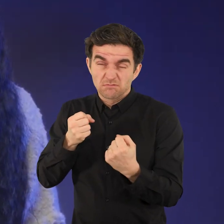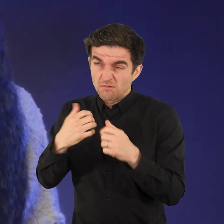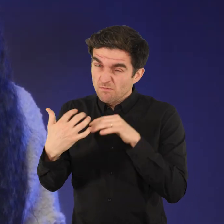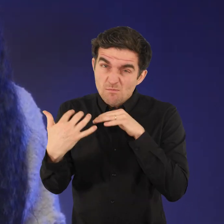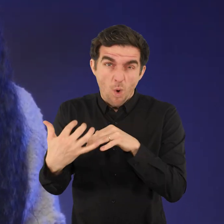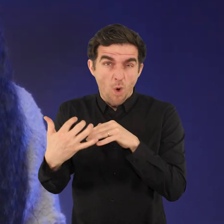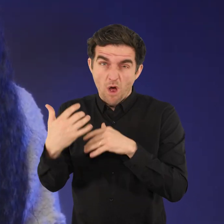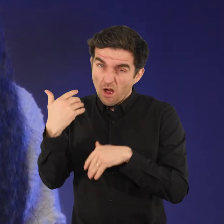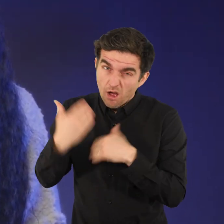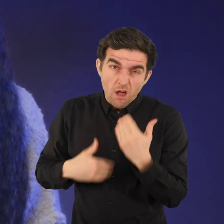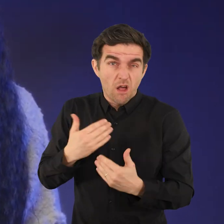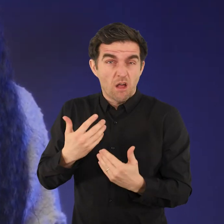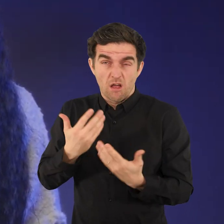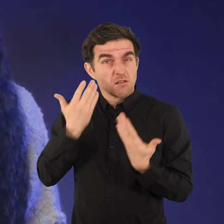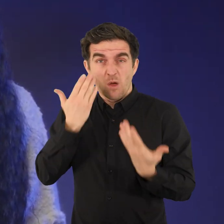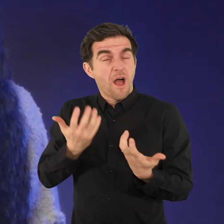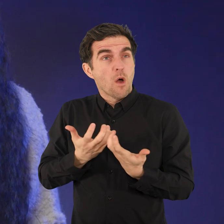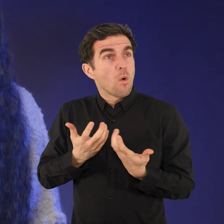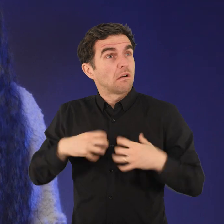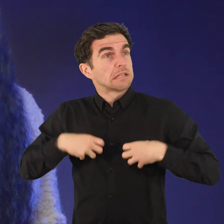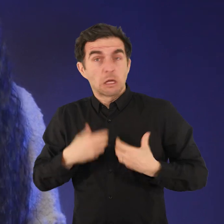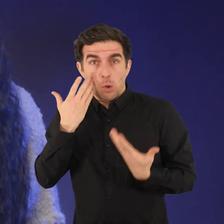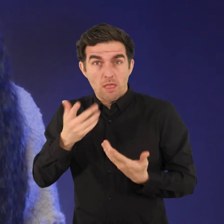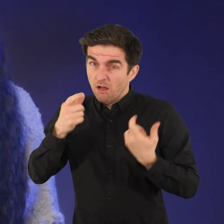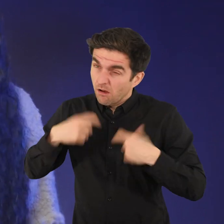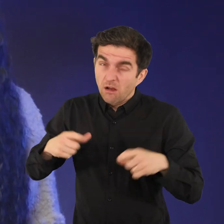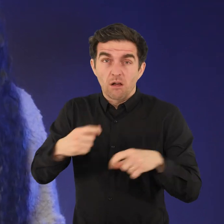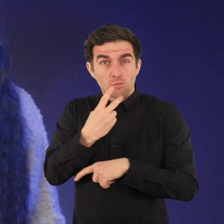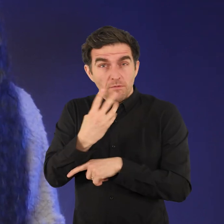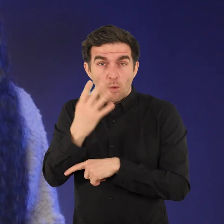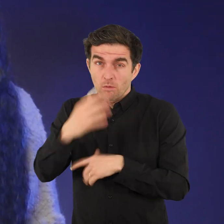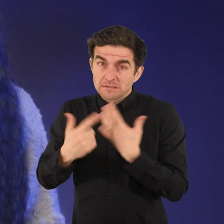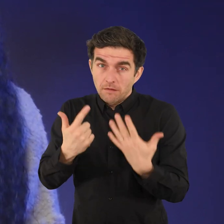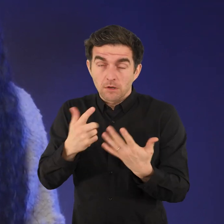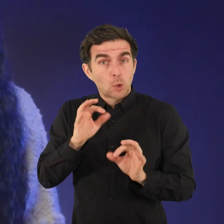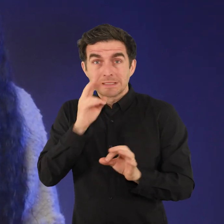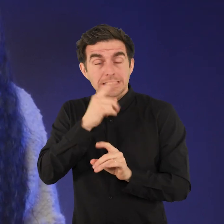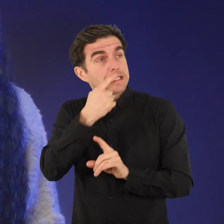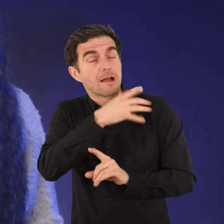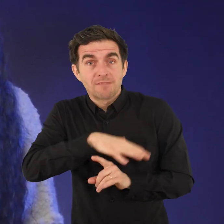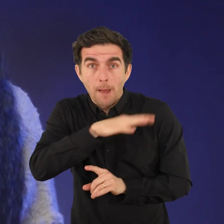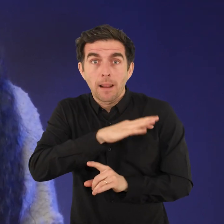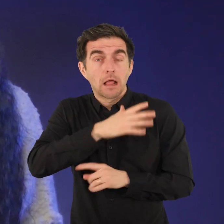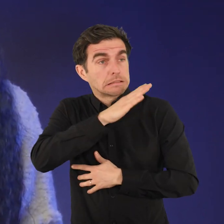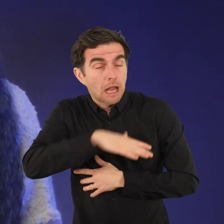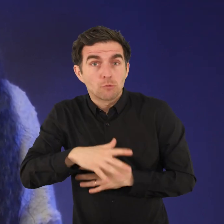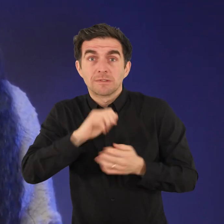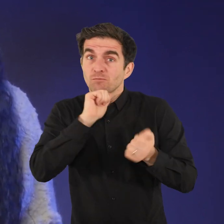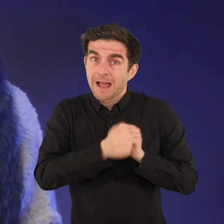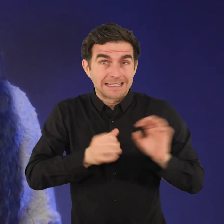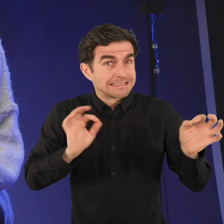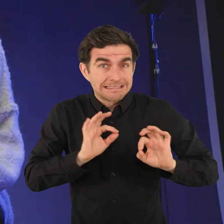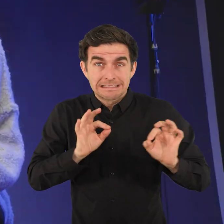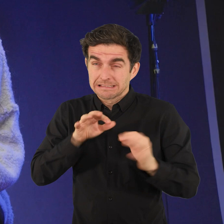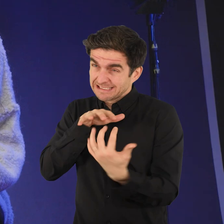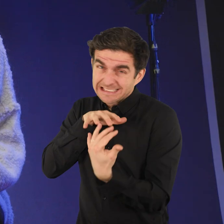don't know the word tired. They fight 24/7, not seeing their families, not seeing their kids, not seeing